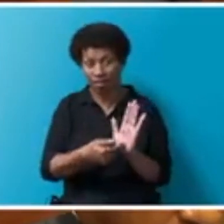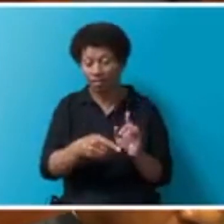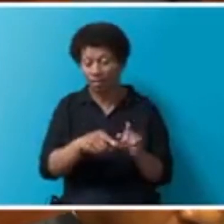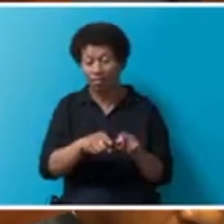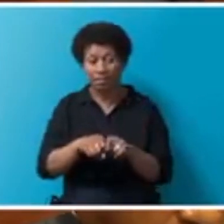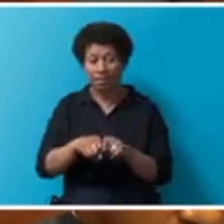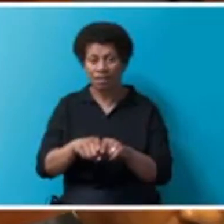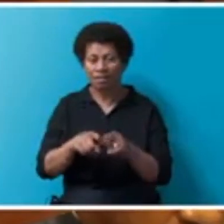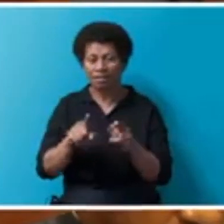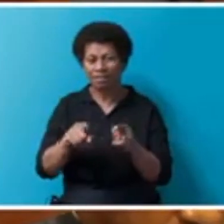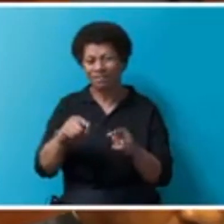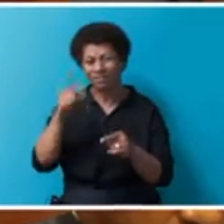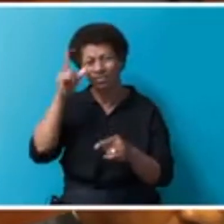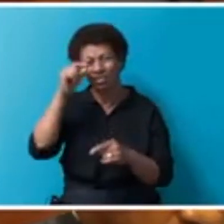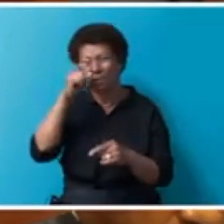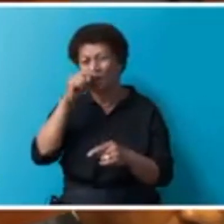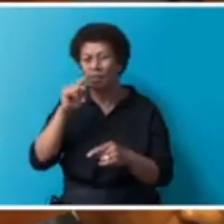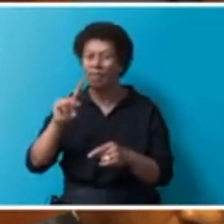Fijian people first.